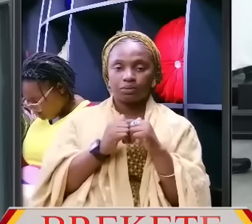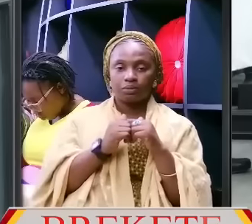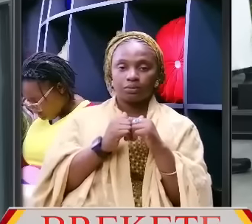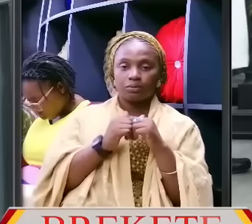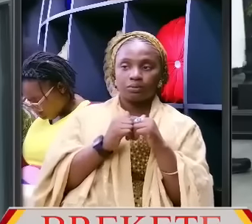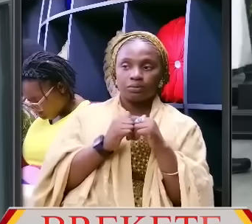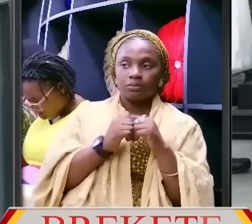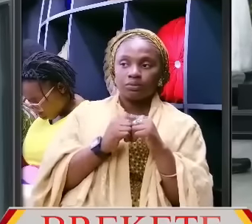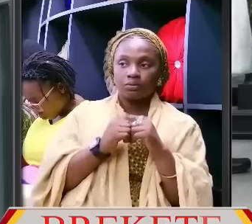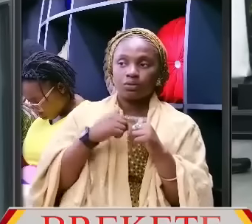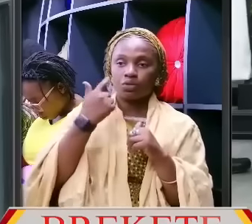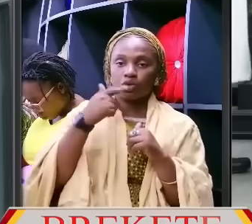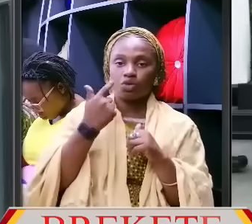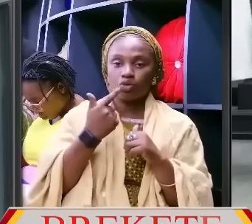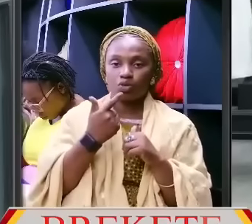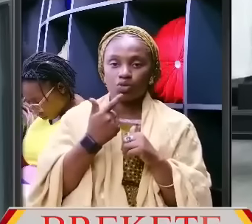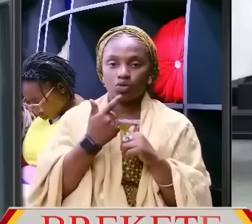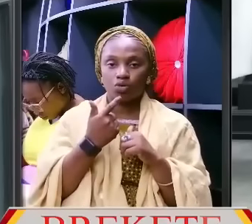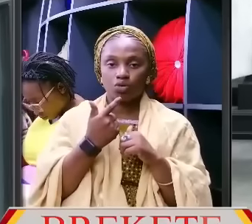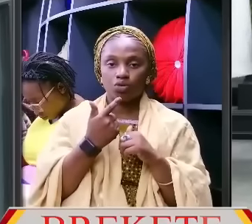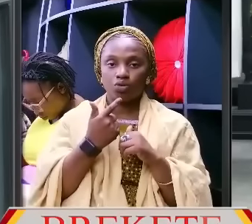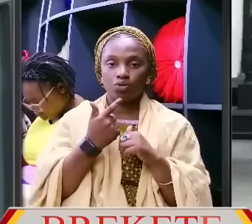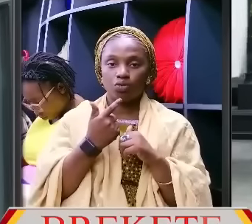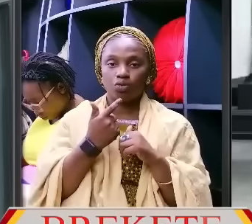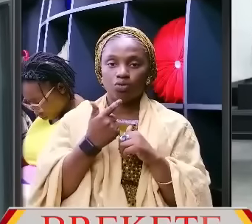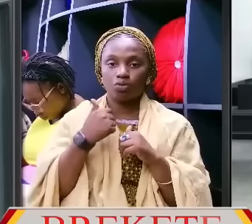to. Daddy,